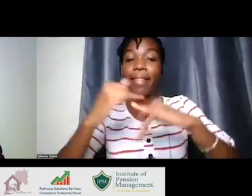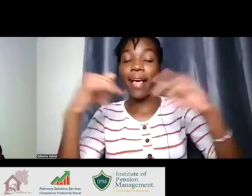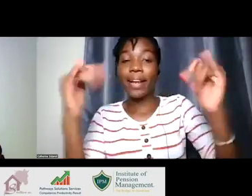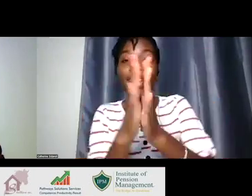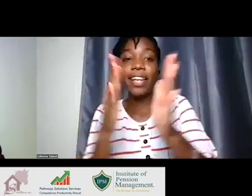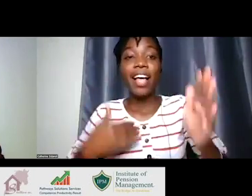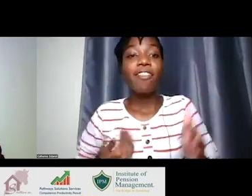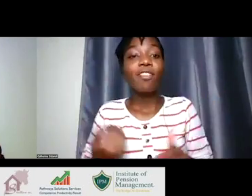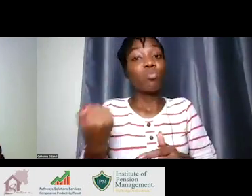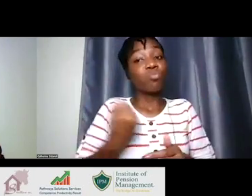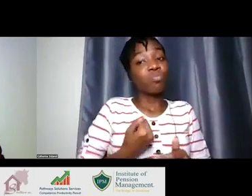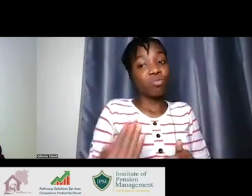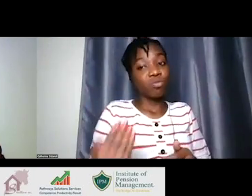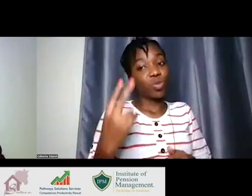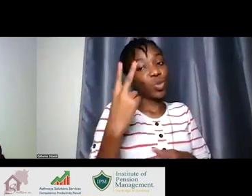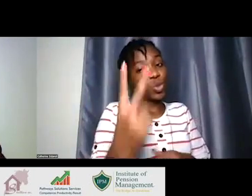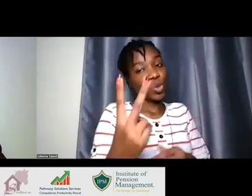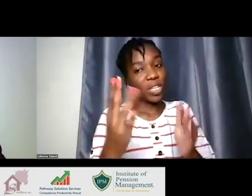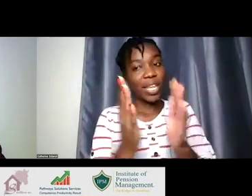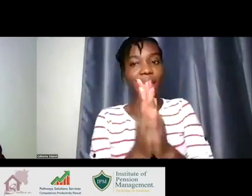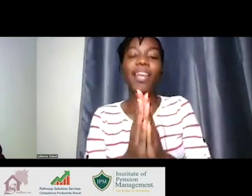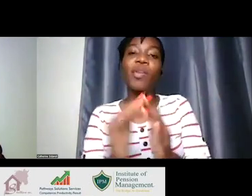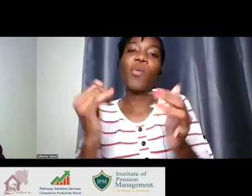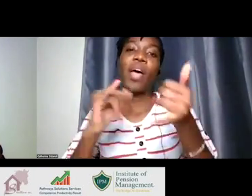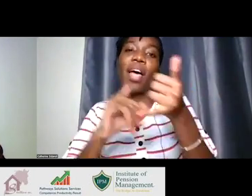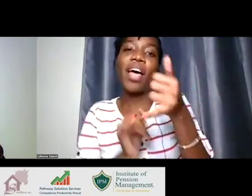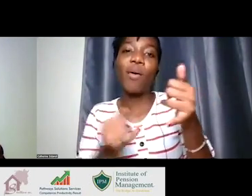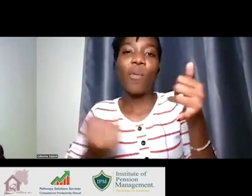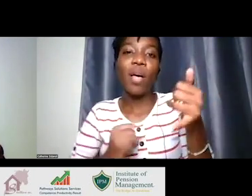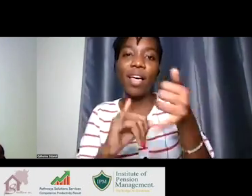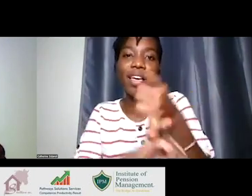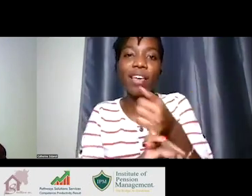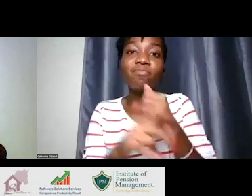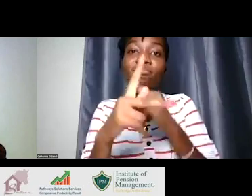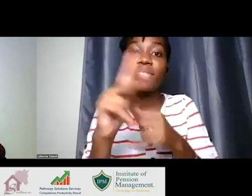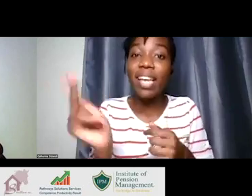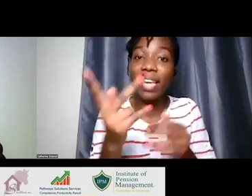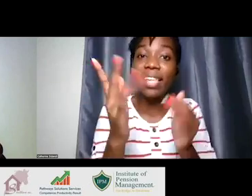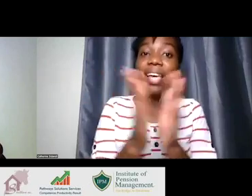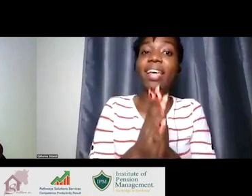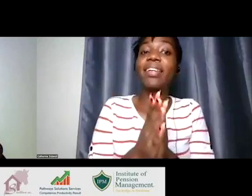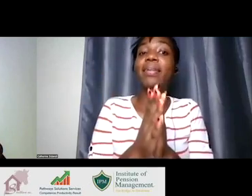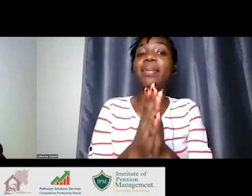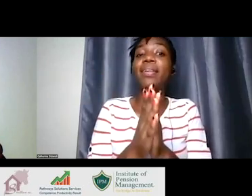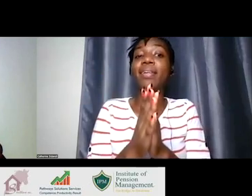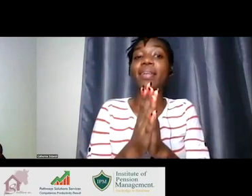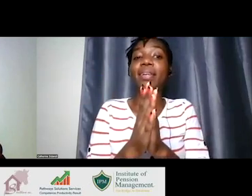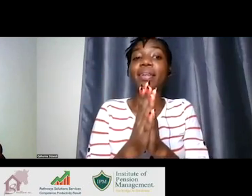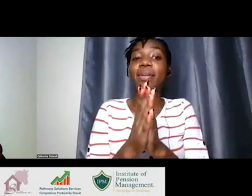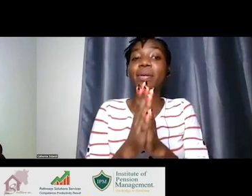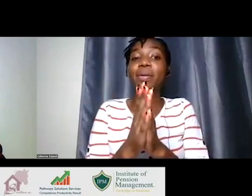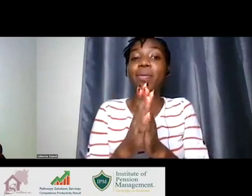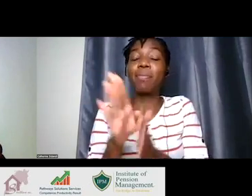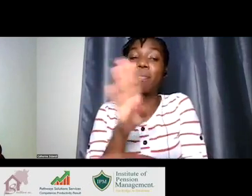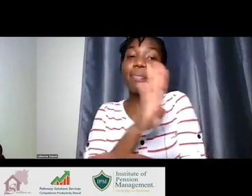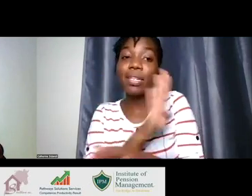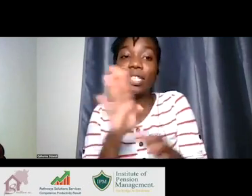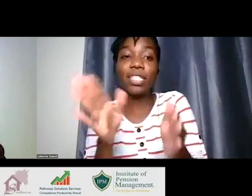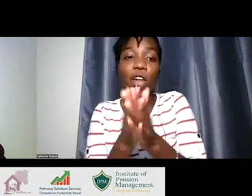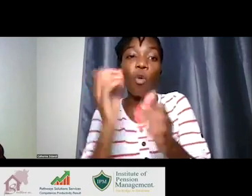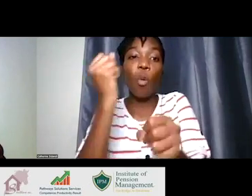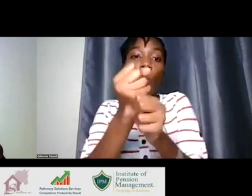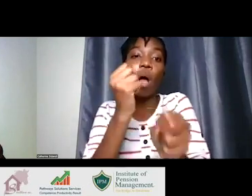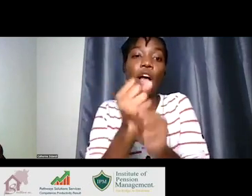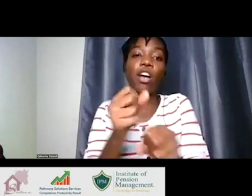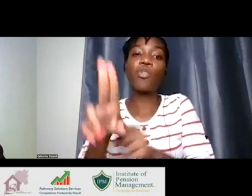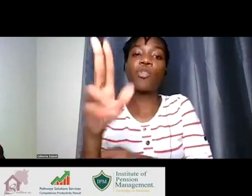daughters and a wife. They reside in the UK. He's Kenyan and British, works in the UK. In additional to that, he works